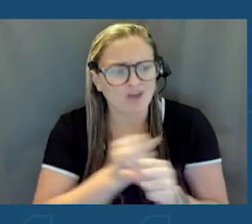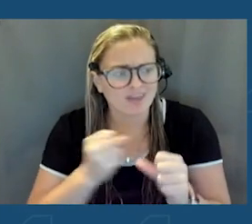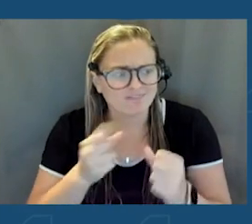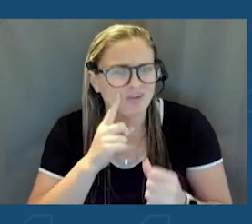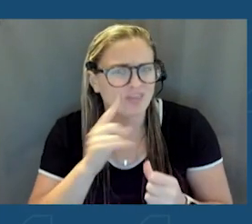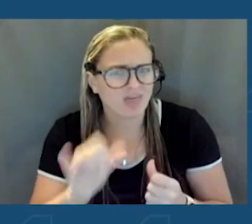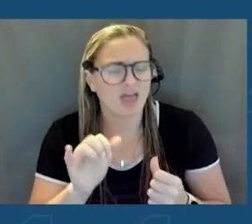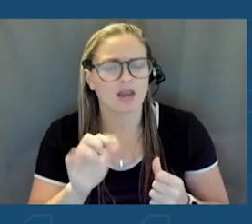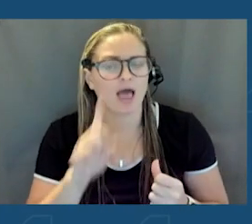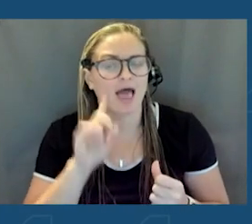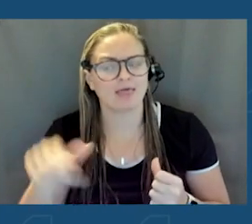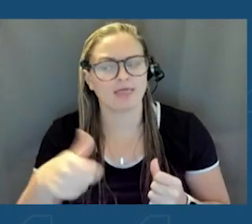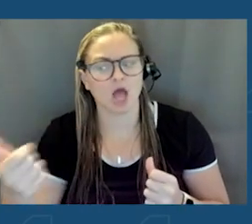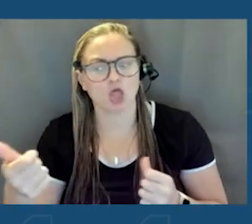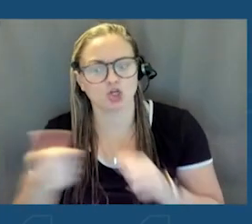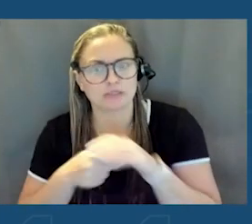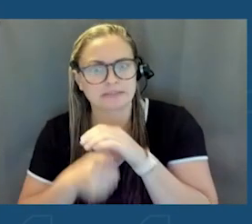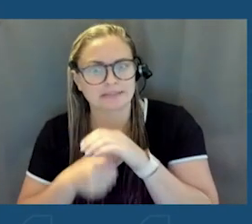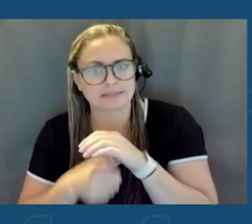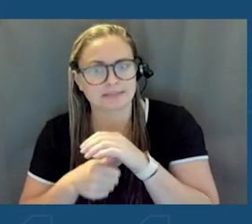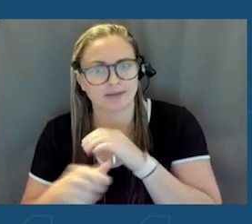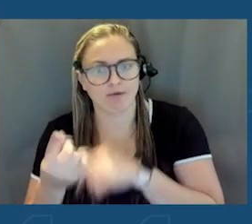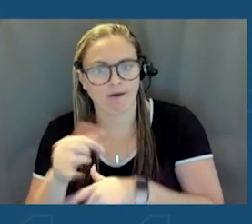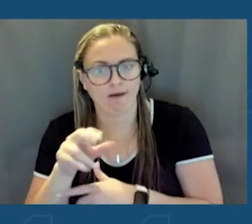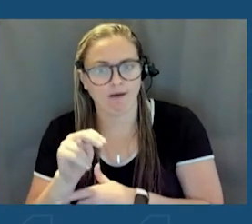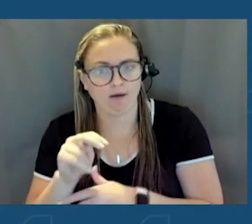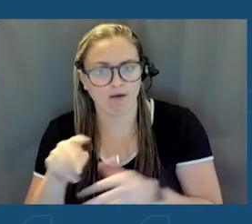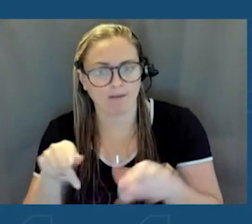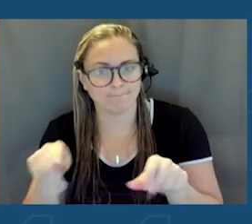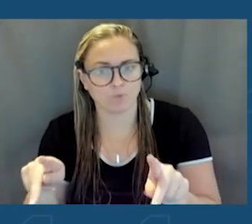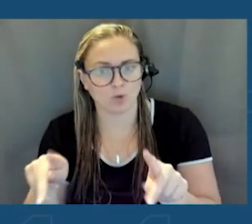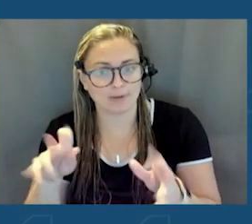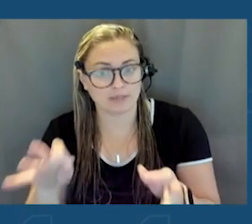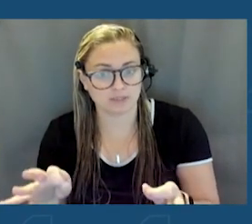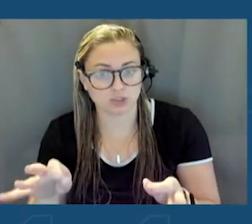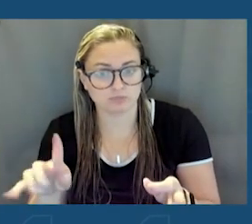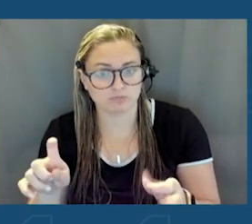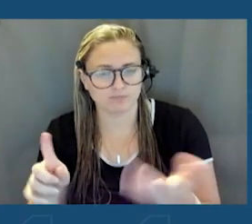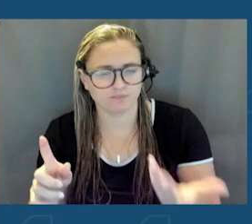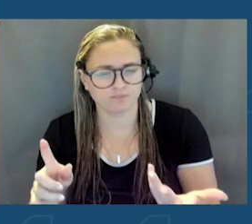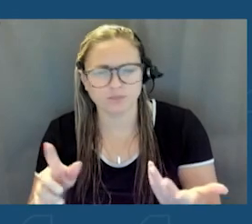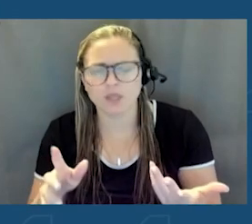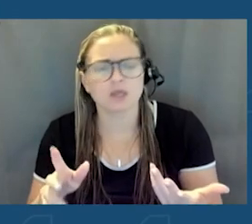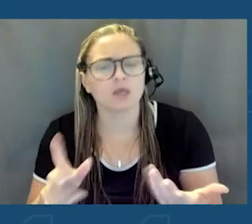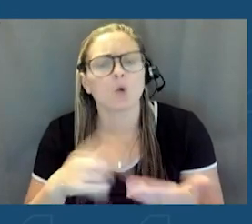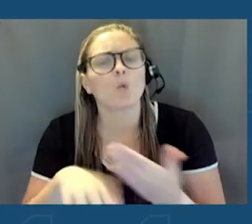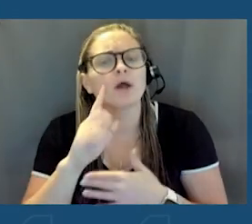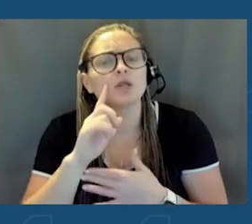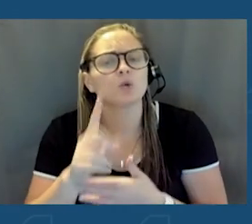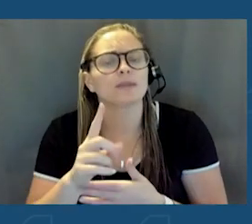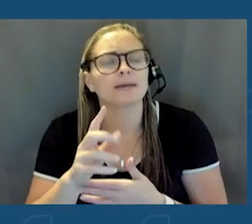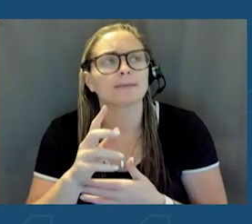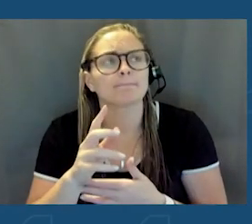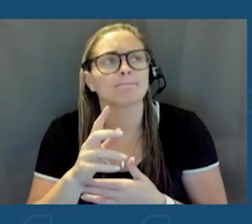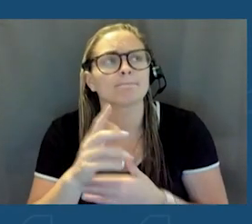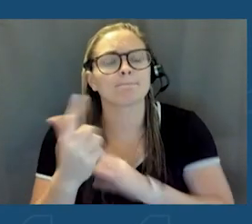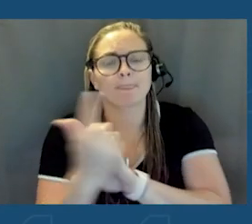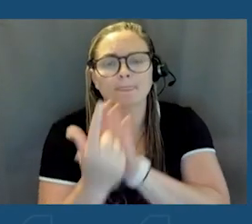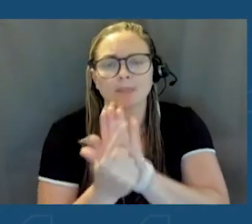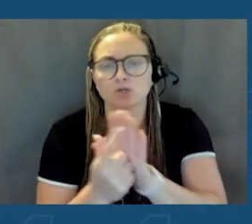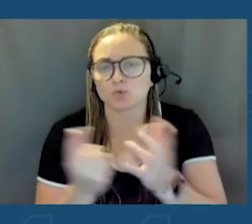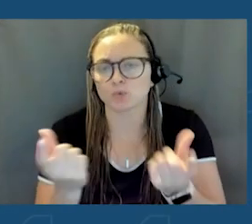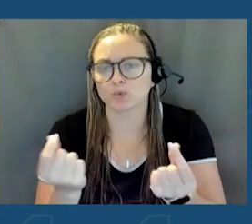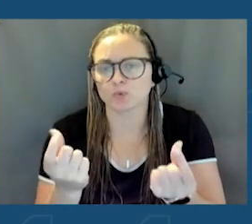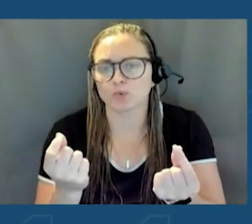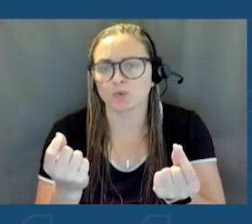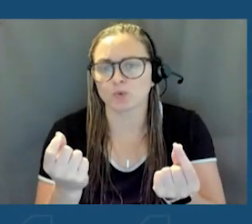the concealed carry permit decision, what do you think legislature might do and come back and